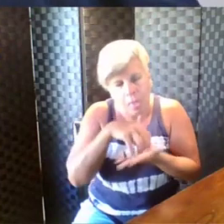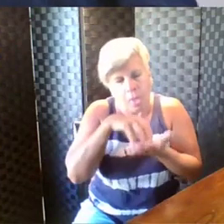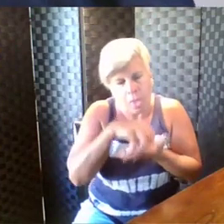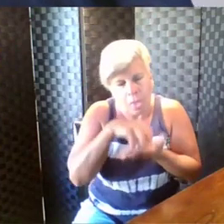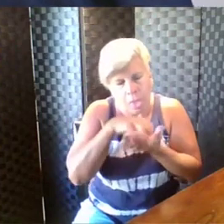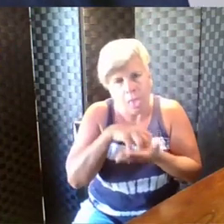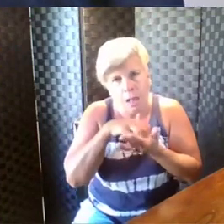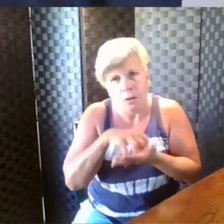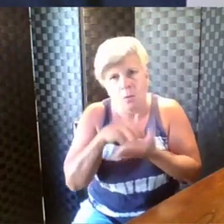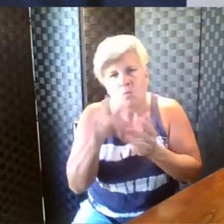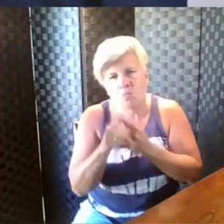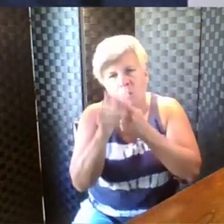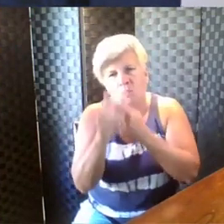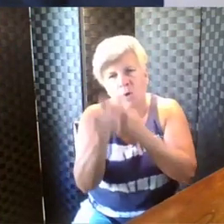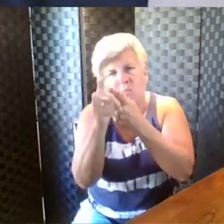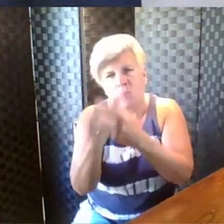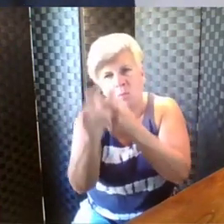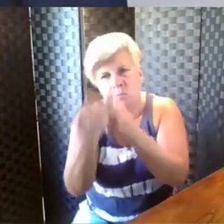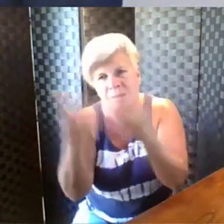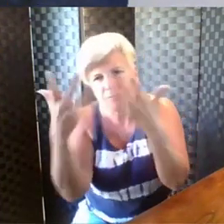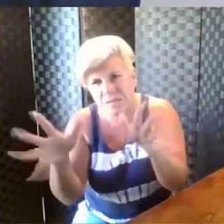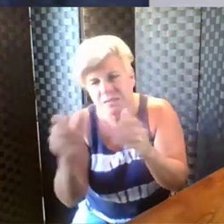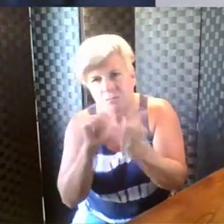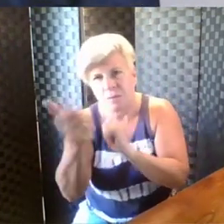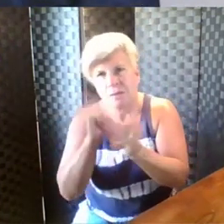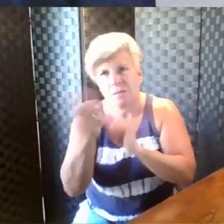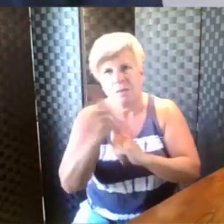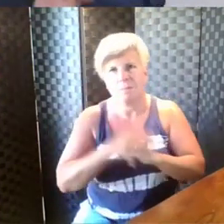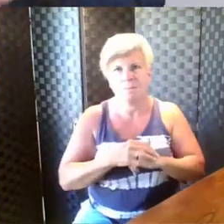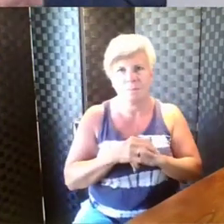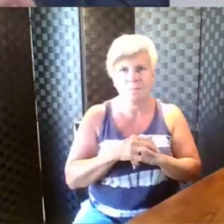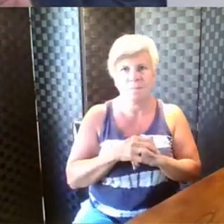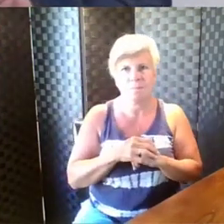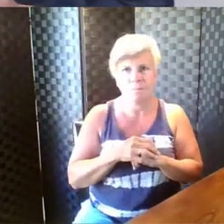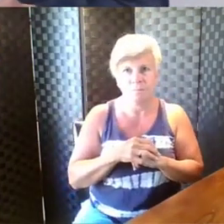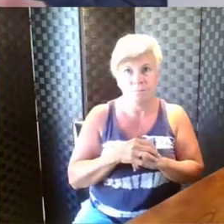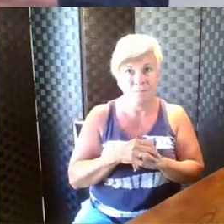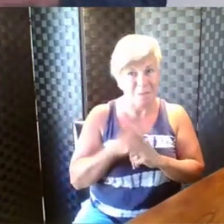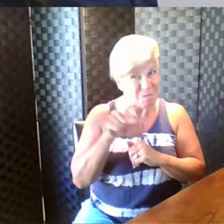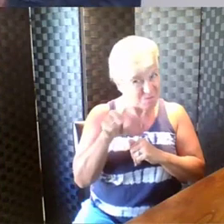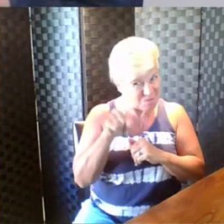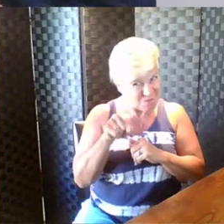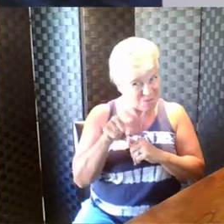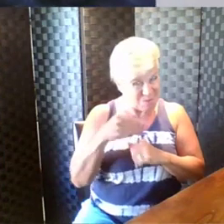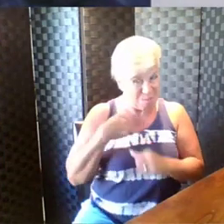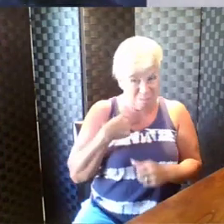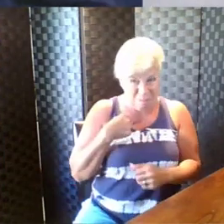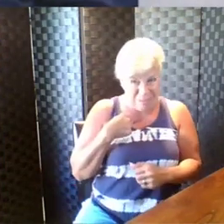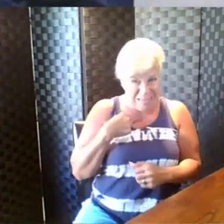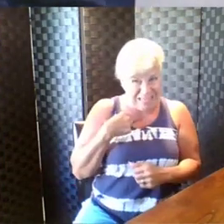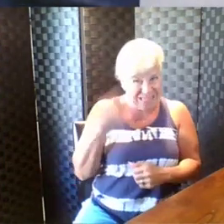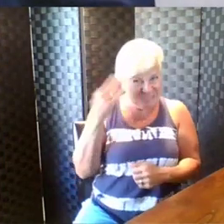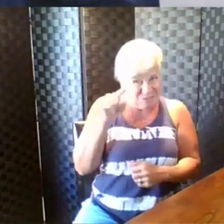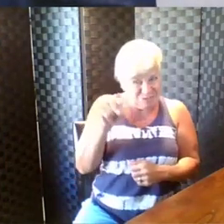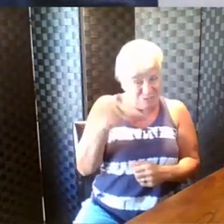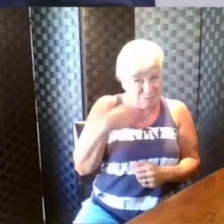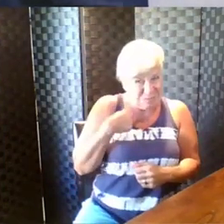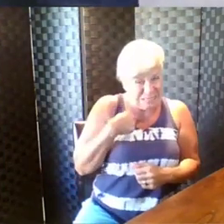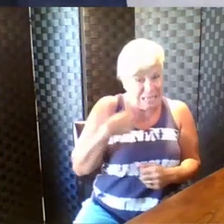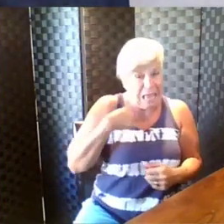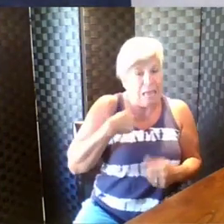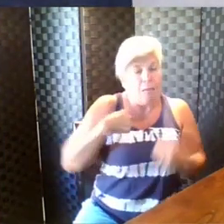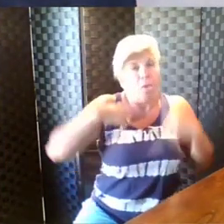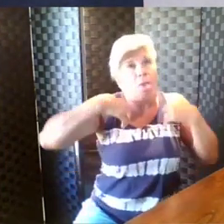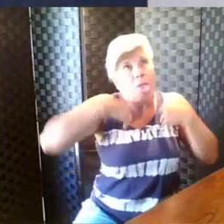W-E-A-K, as in I felt tired after running the marathon. I don't know about you, but when I run a marathon, I'd be